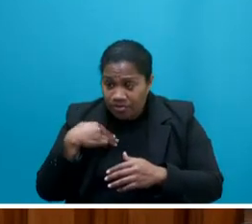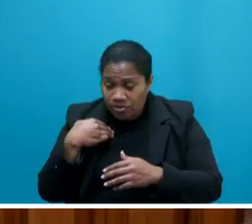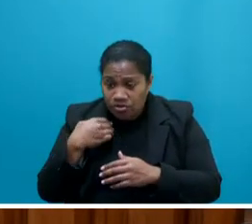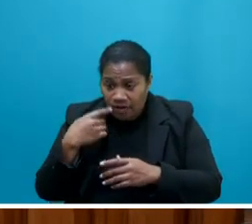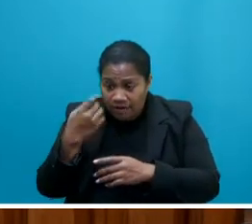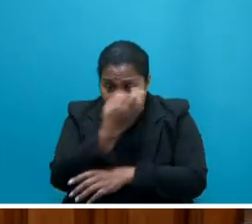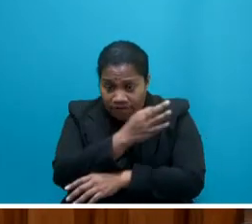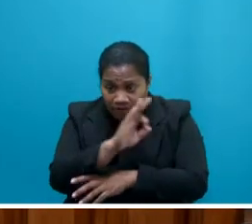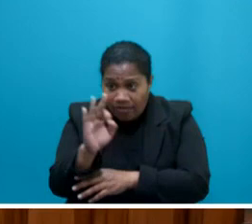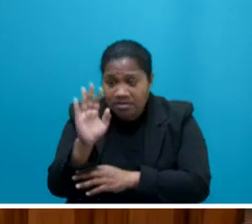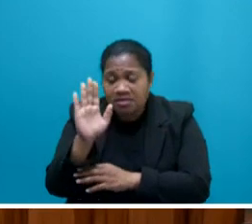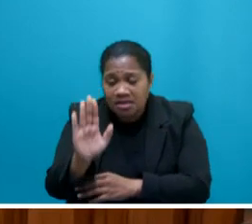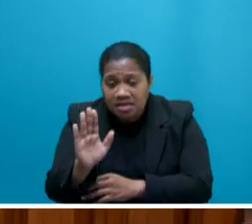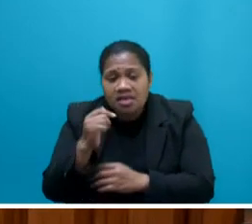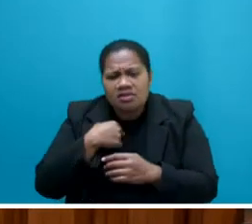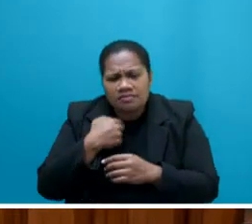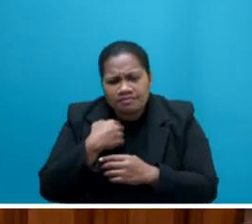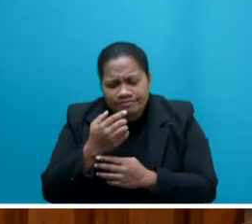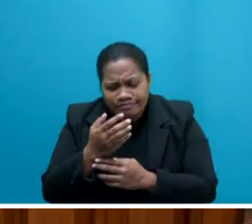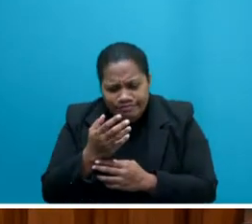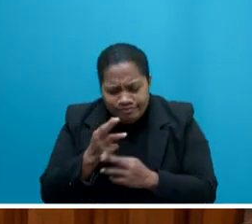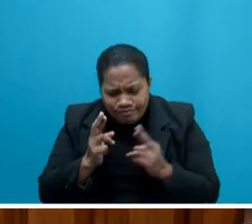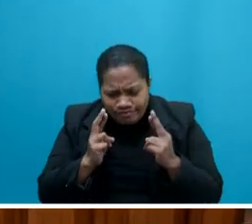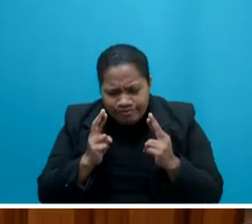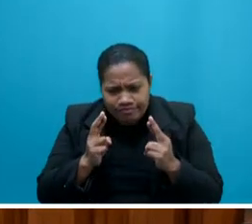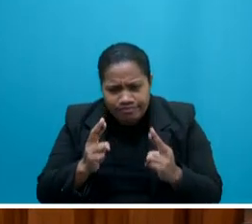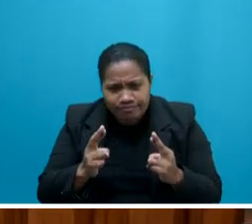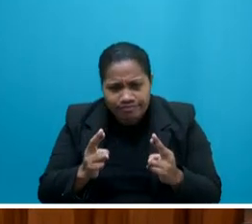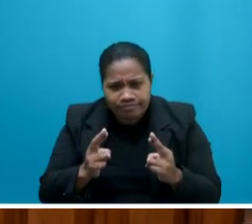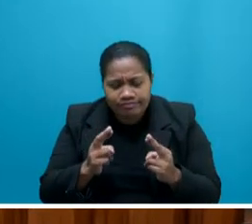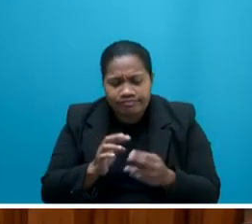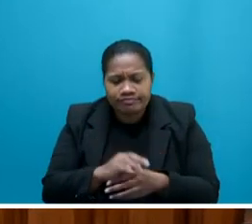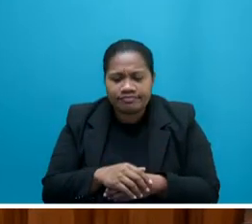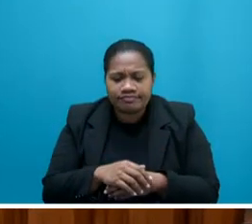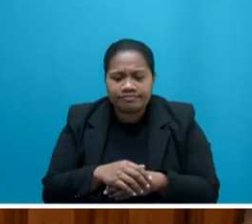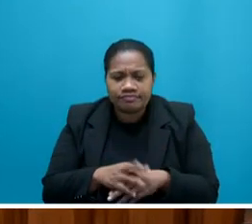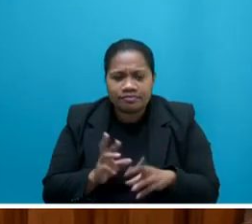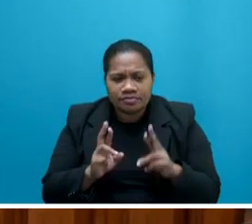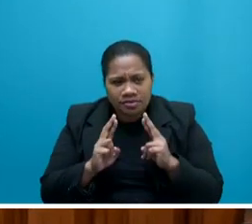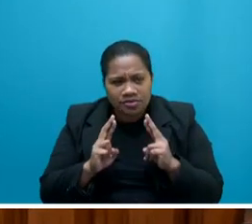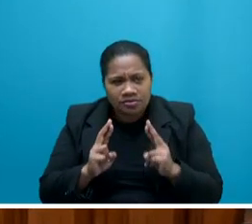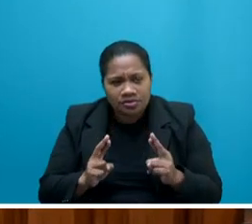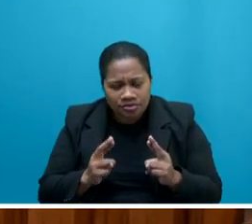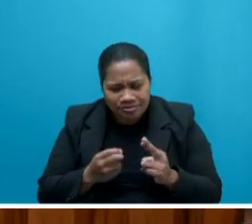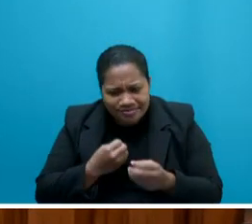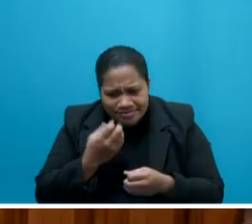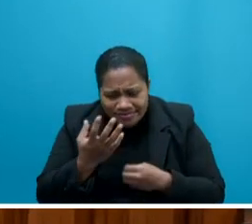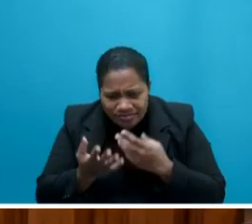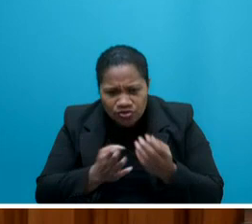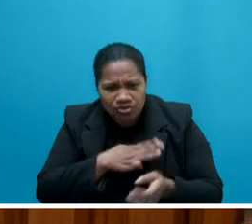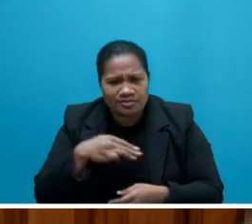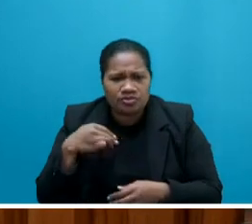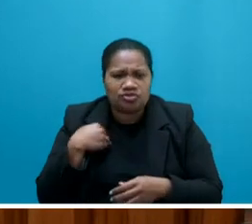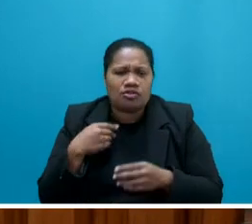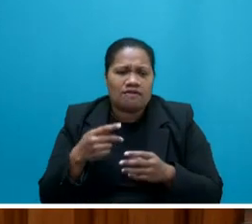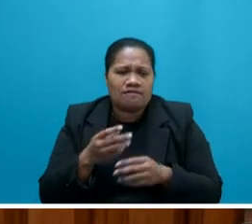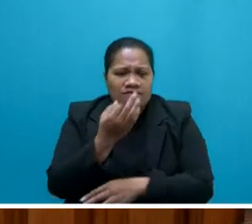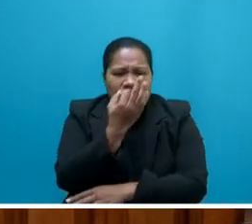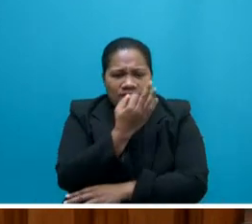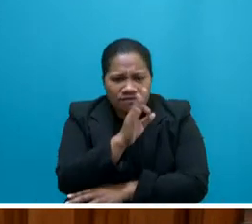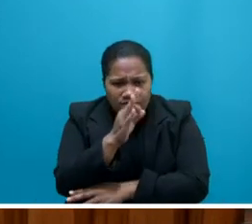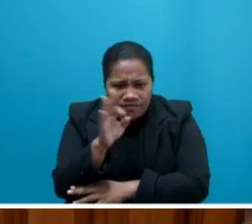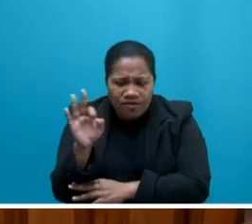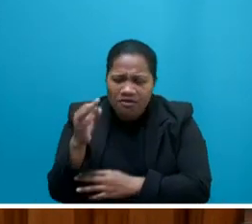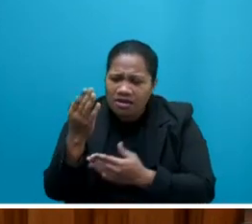sincere appreciation and gratitude to the Minister of Forests, staffs and relevant partners for